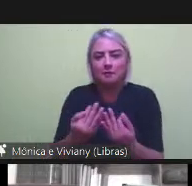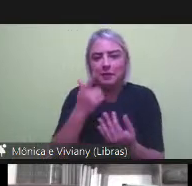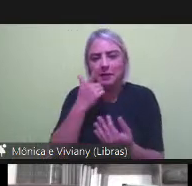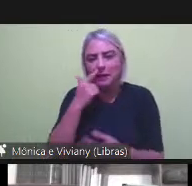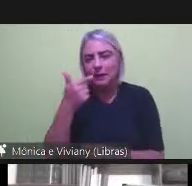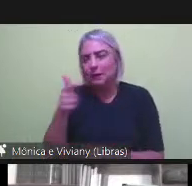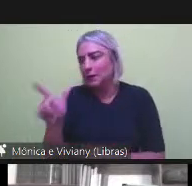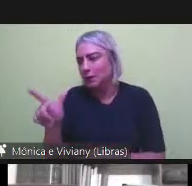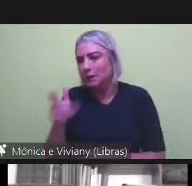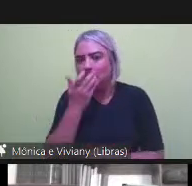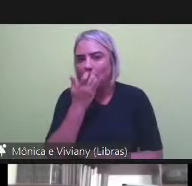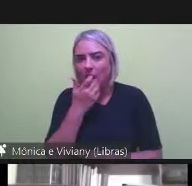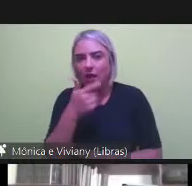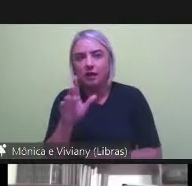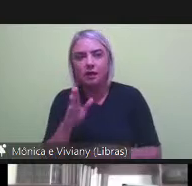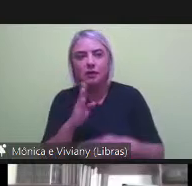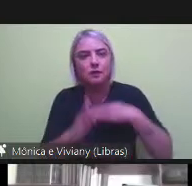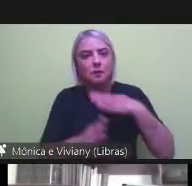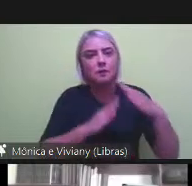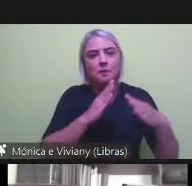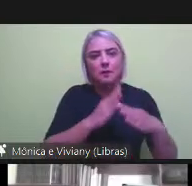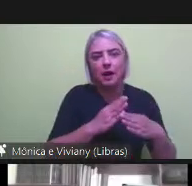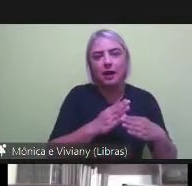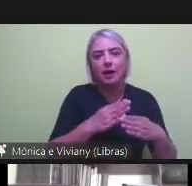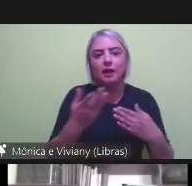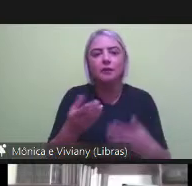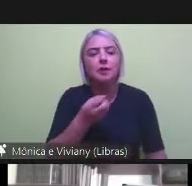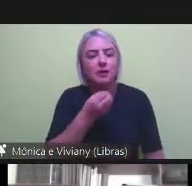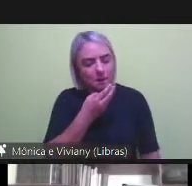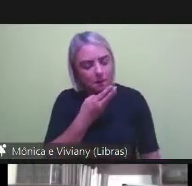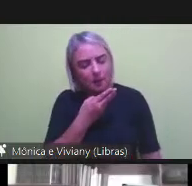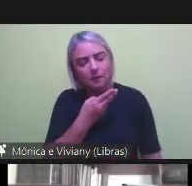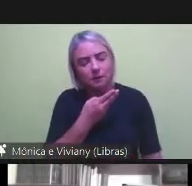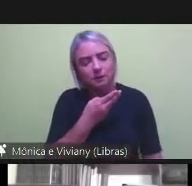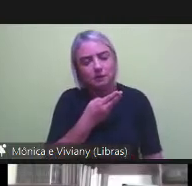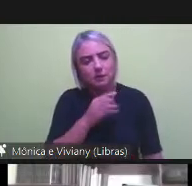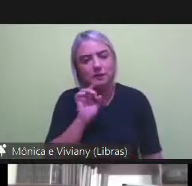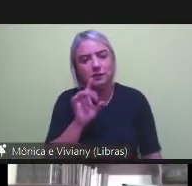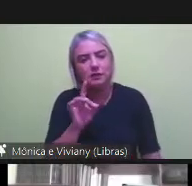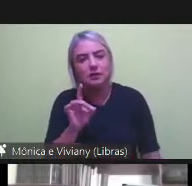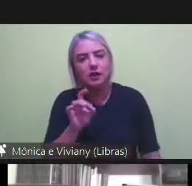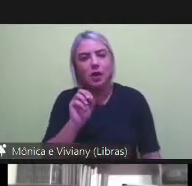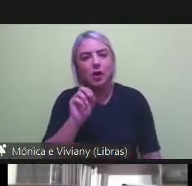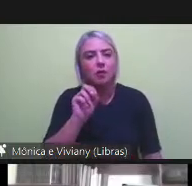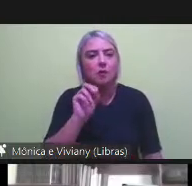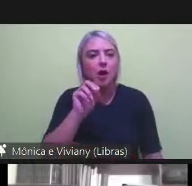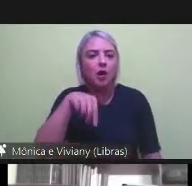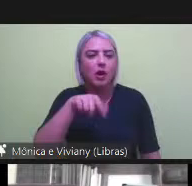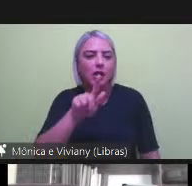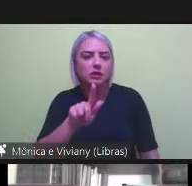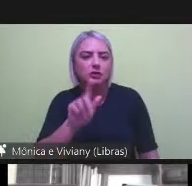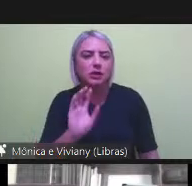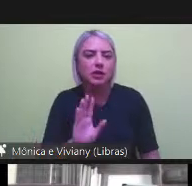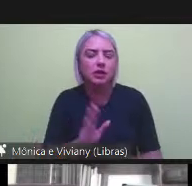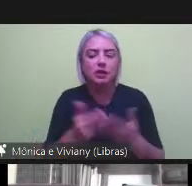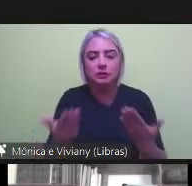he said that the table of the neighborhood worked very well, and it had a very good